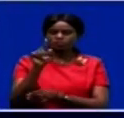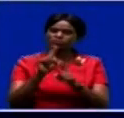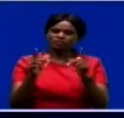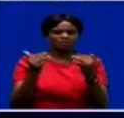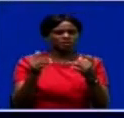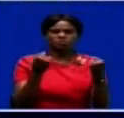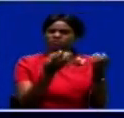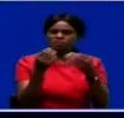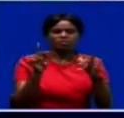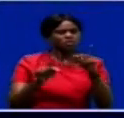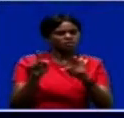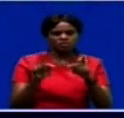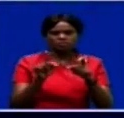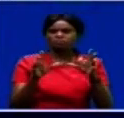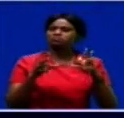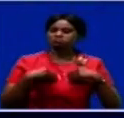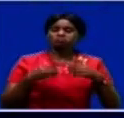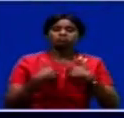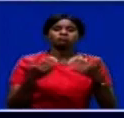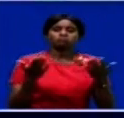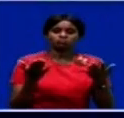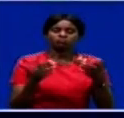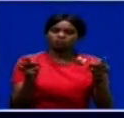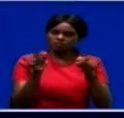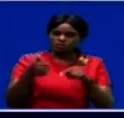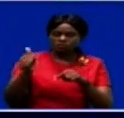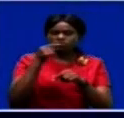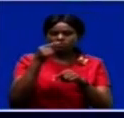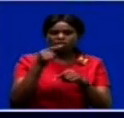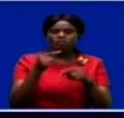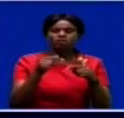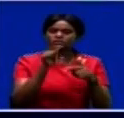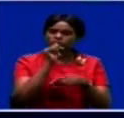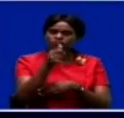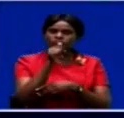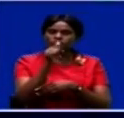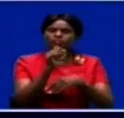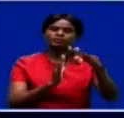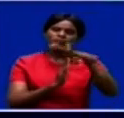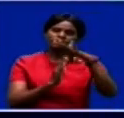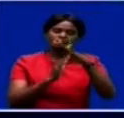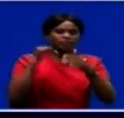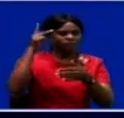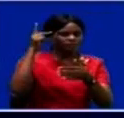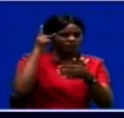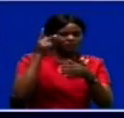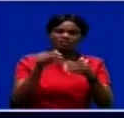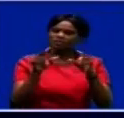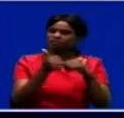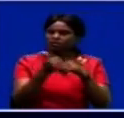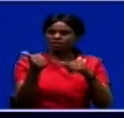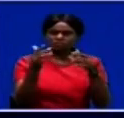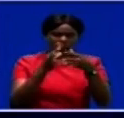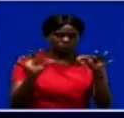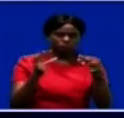being overshadowed by low standards of journalism. Ms. Silia says most journalism is limited to politics, with almost no other